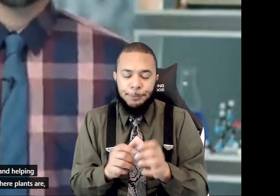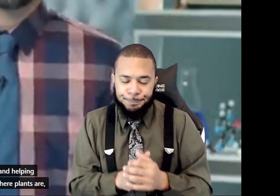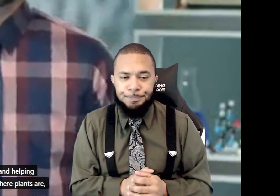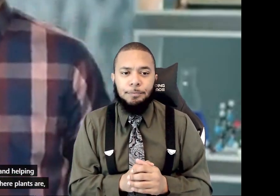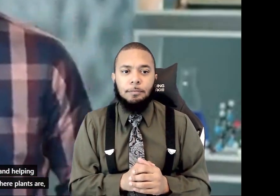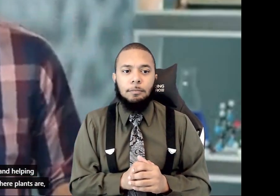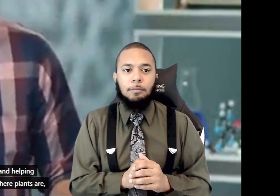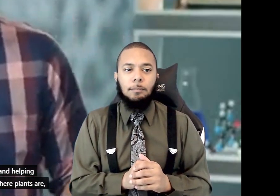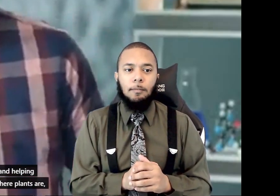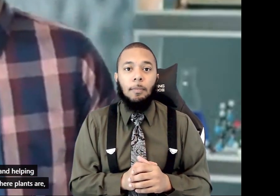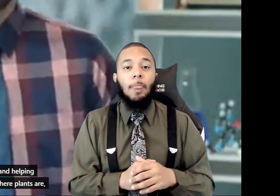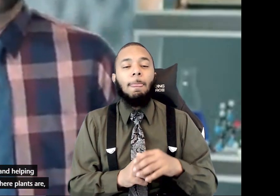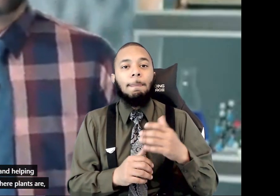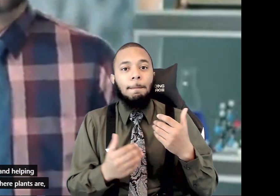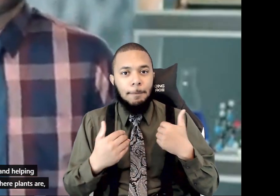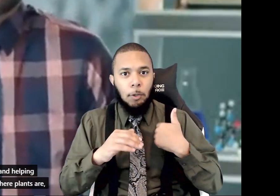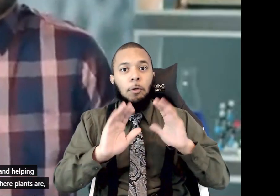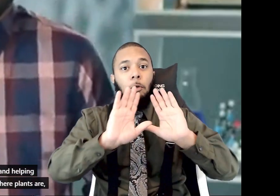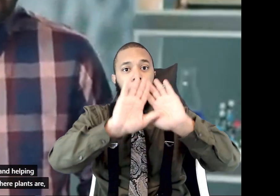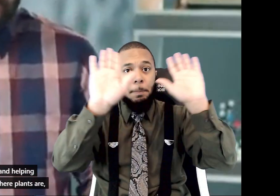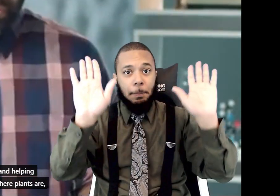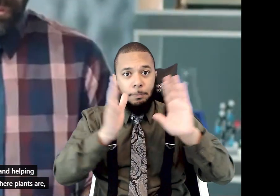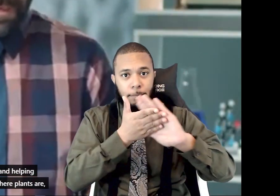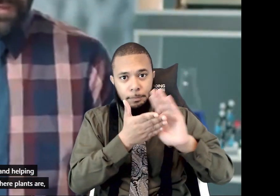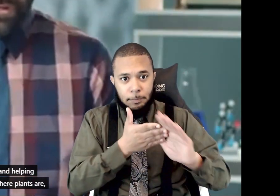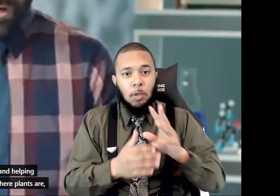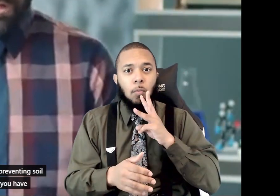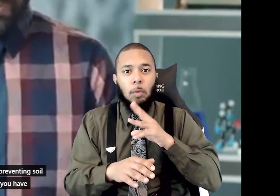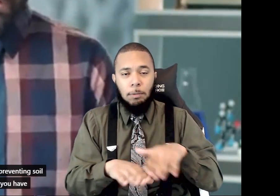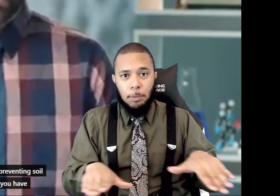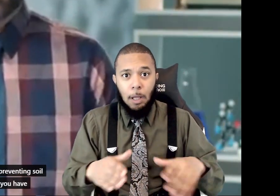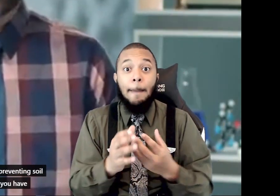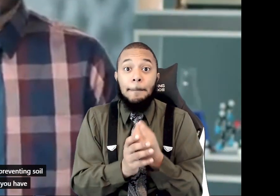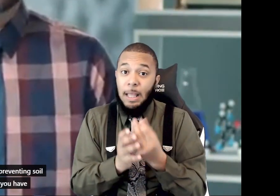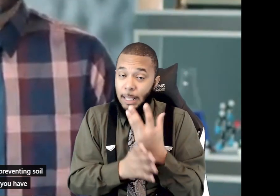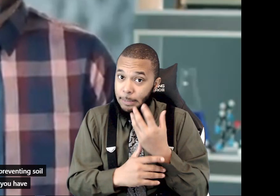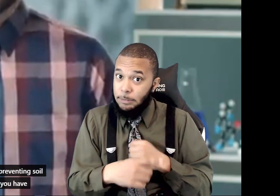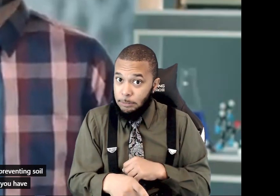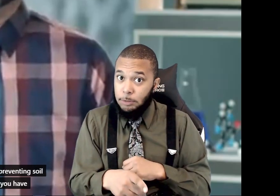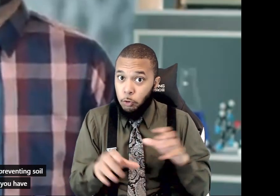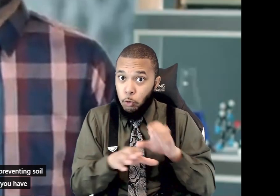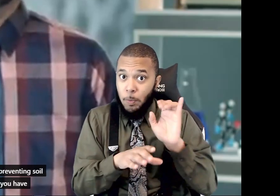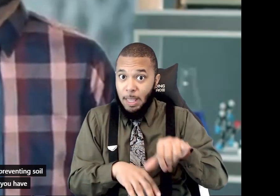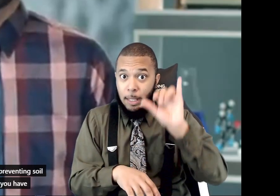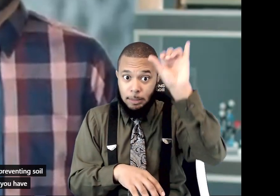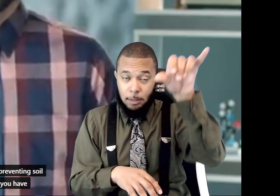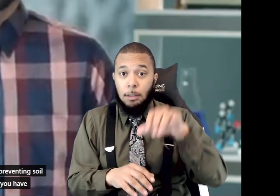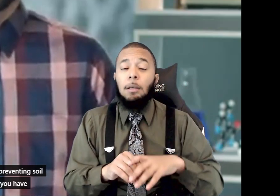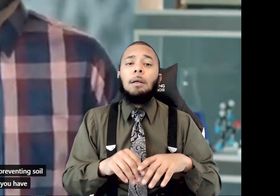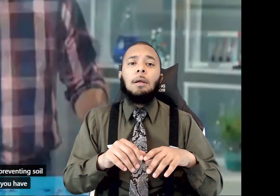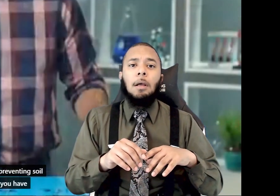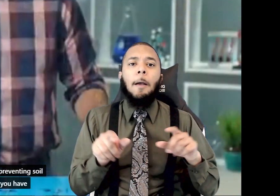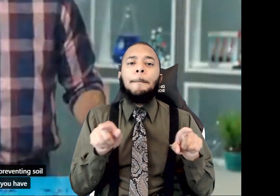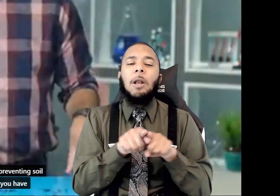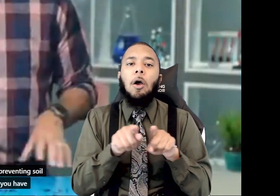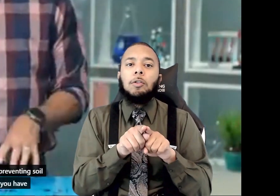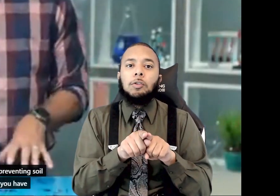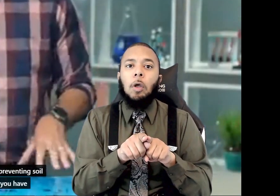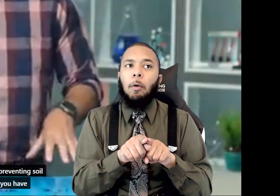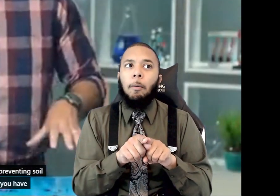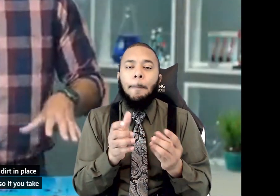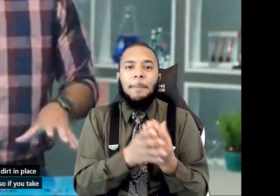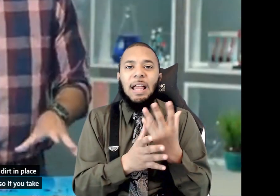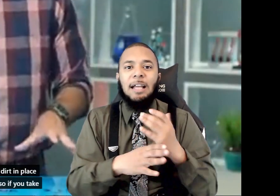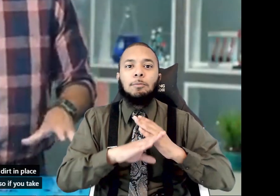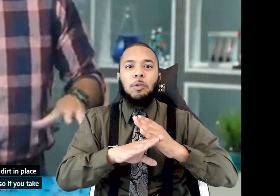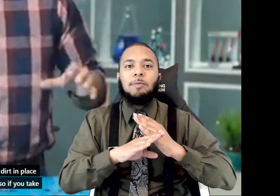to purifying the air and helping purify the water. Also, where plants are, especially trees, that's preventing soil erosion. So when you